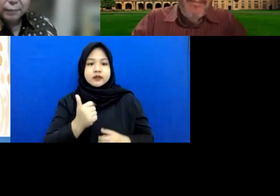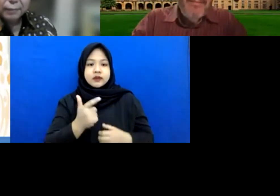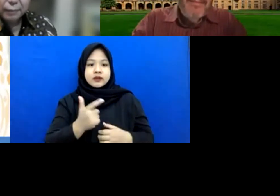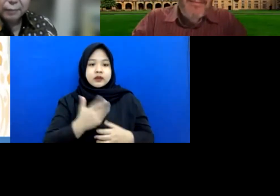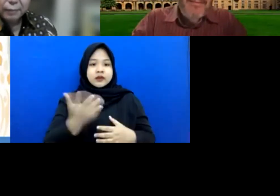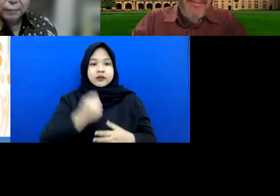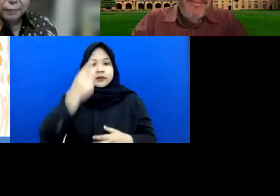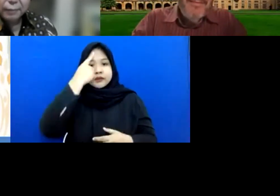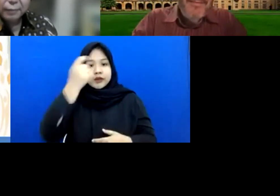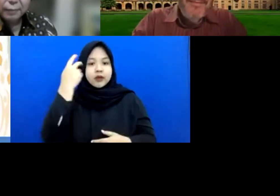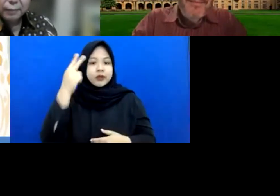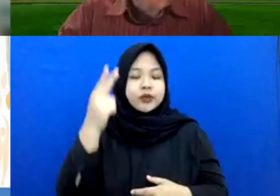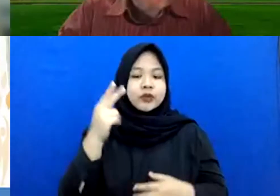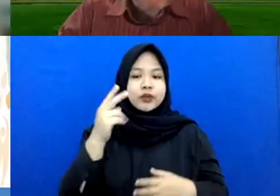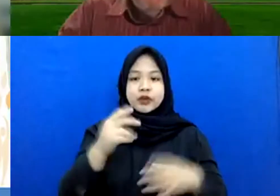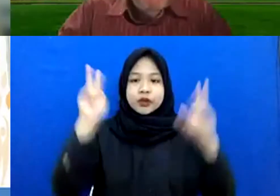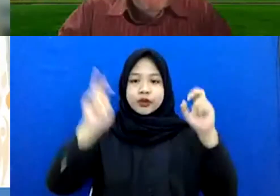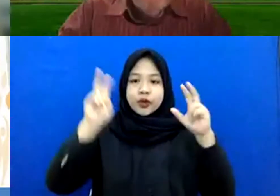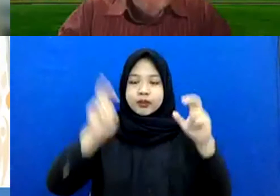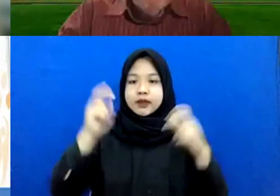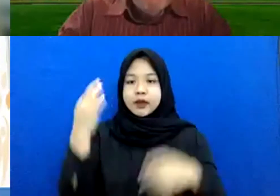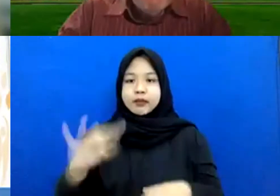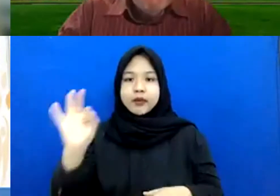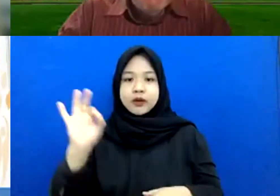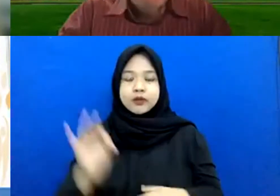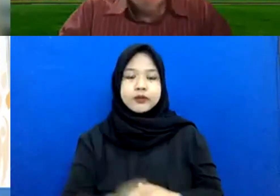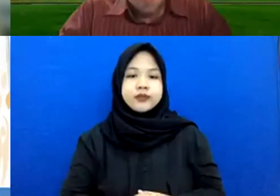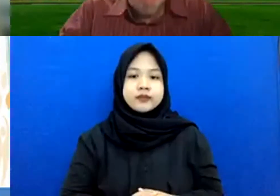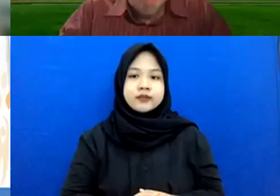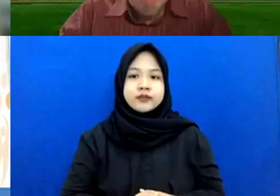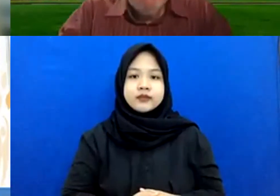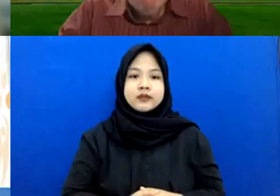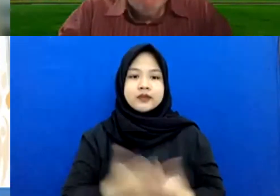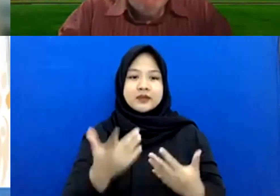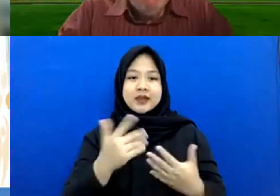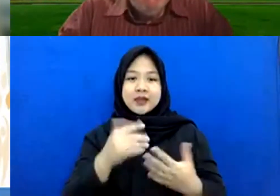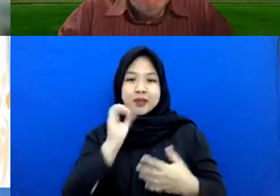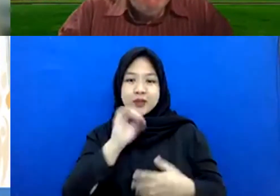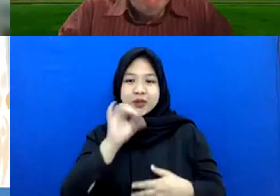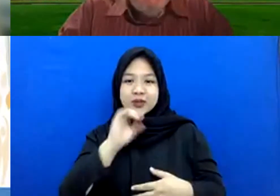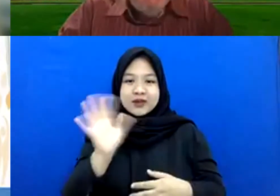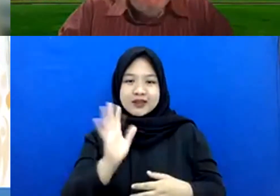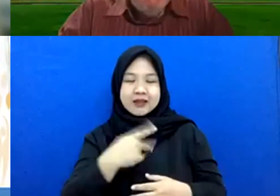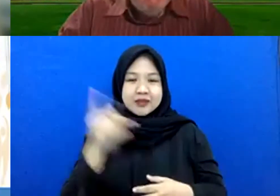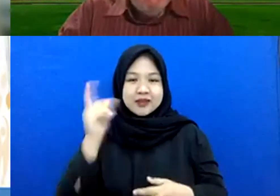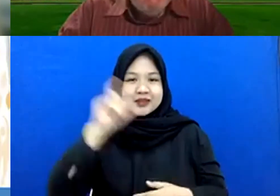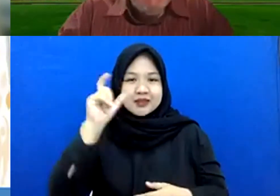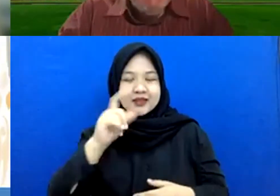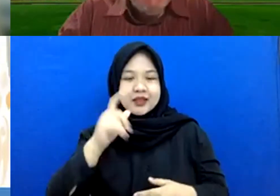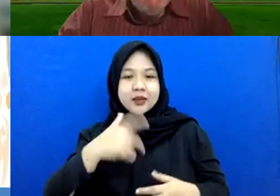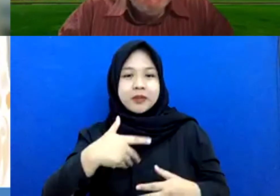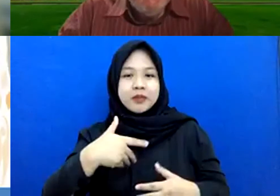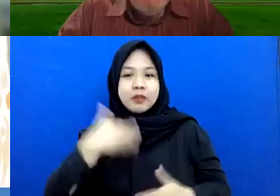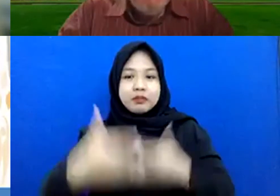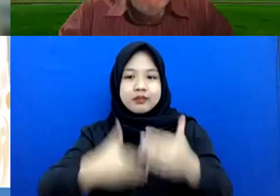topic. Yeah, well, Ro, maybe it's not a spoiler, but we are looking forward to have a more discussion on topic